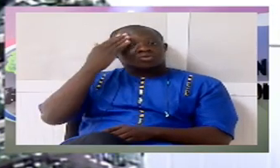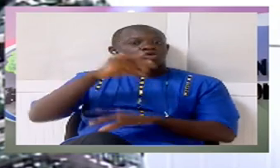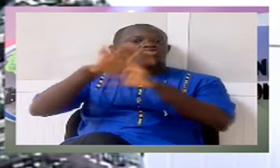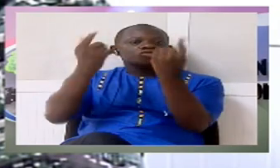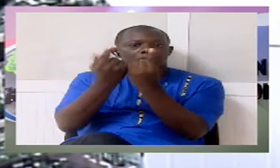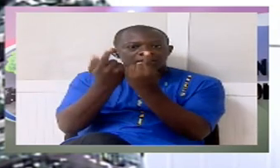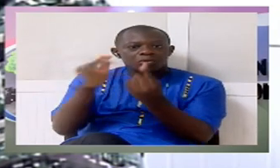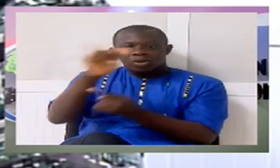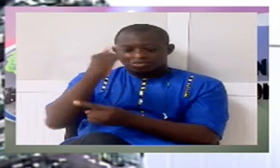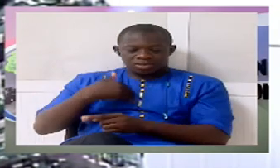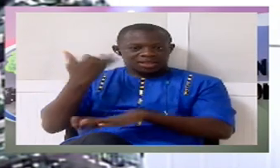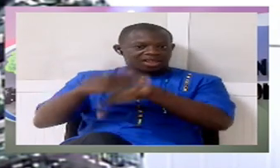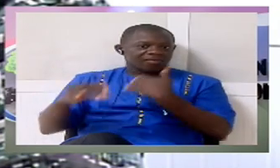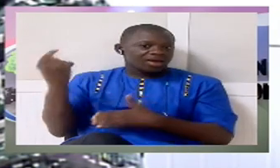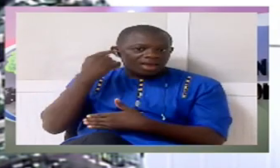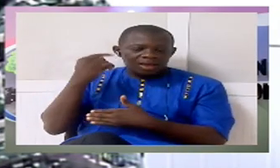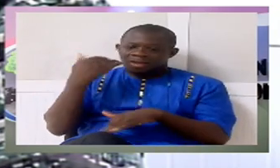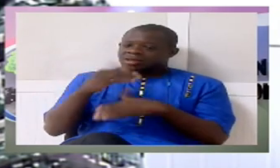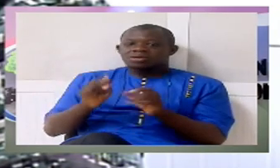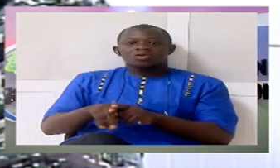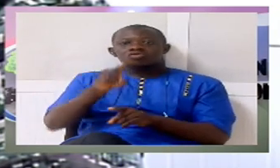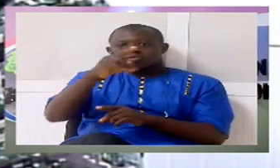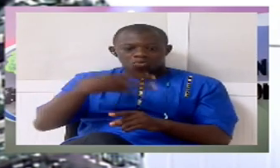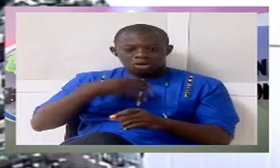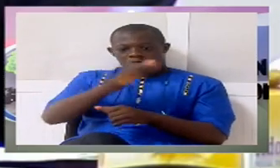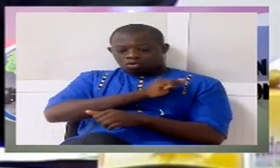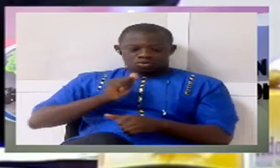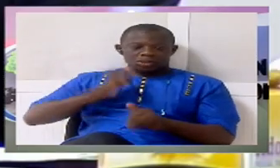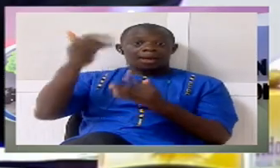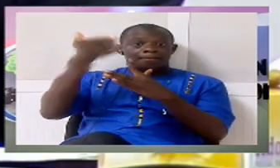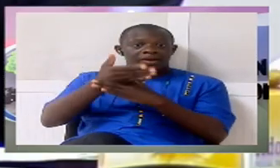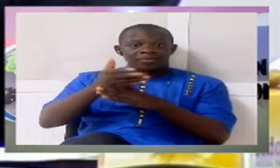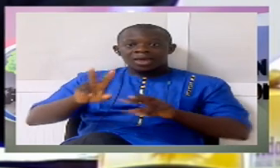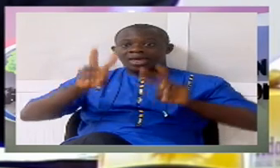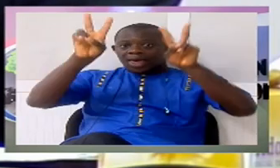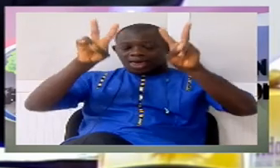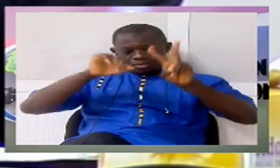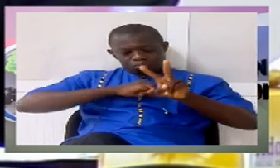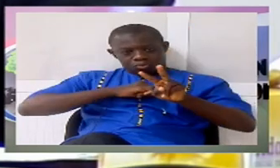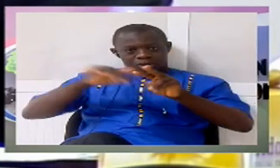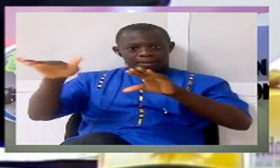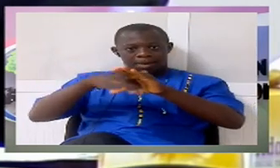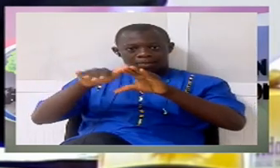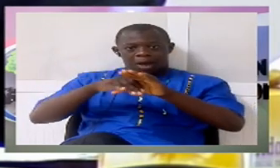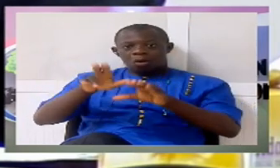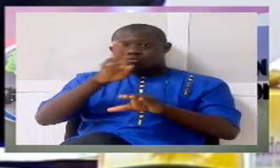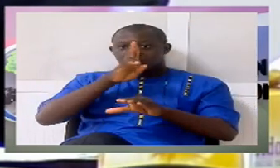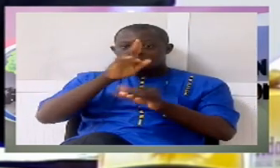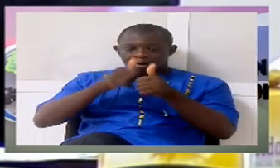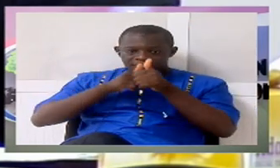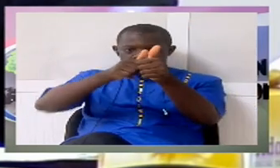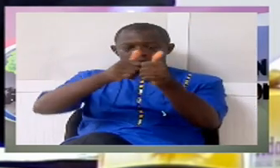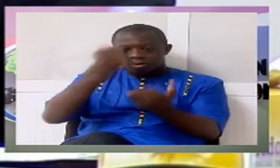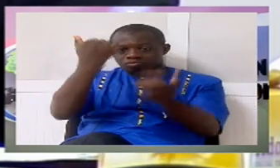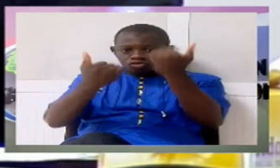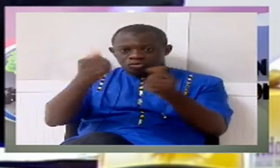You want us to believe that Yaya Jame's convoy, the participants or members of the convoy, you've